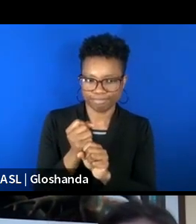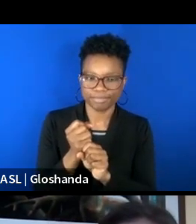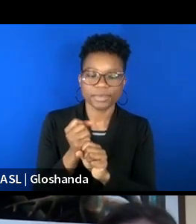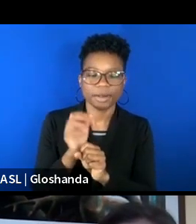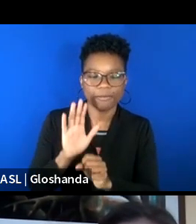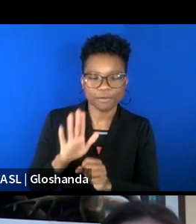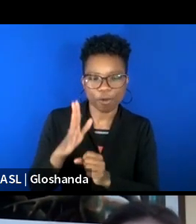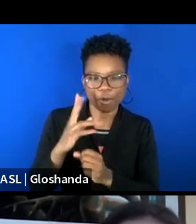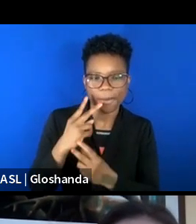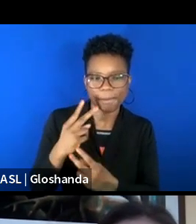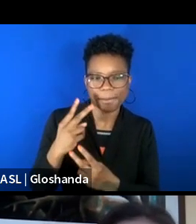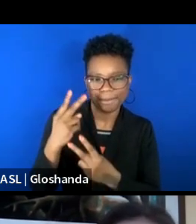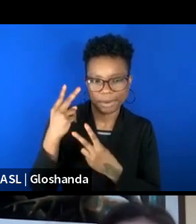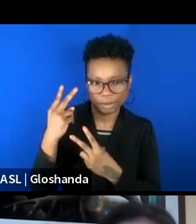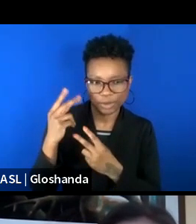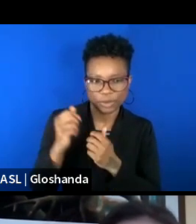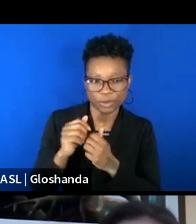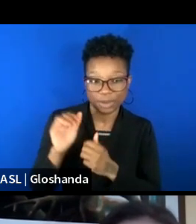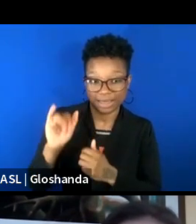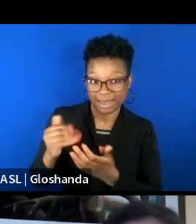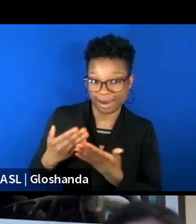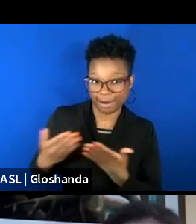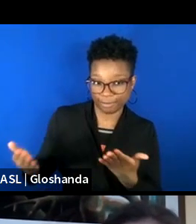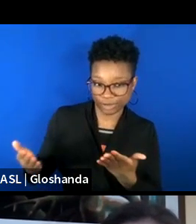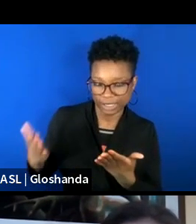that object and why it means something to you.